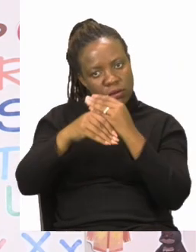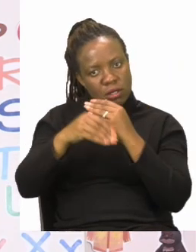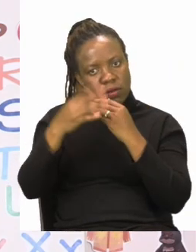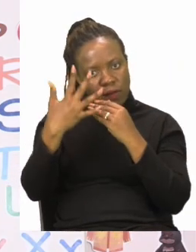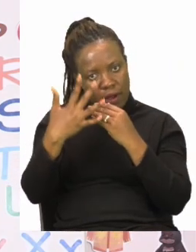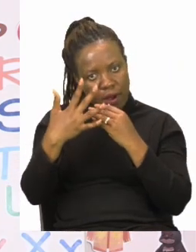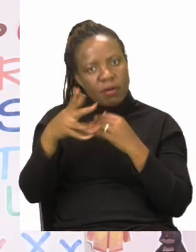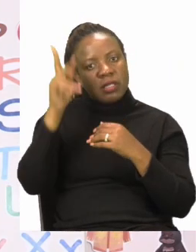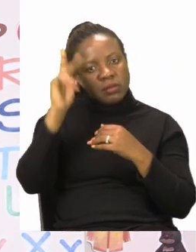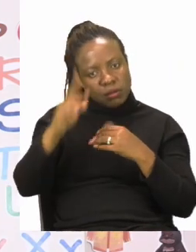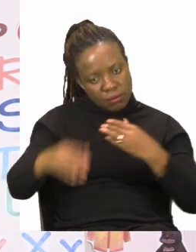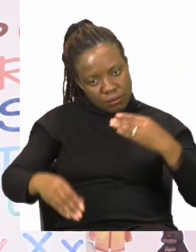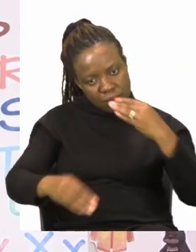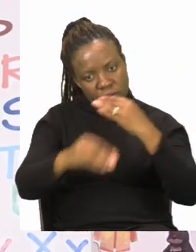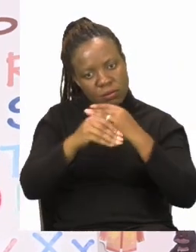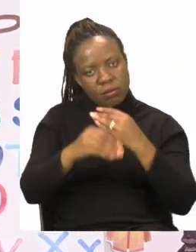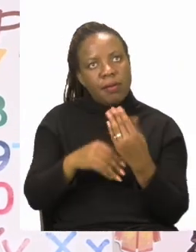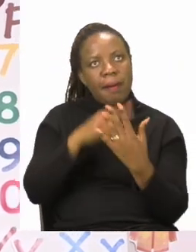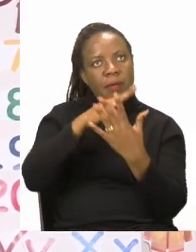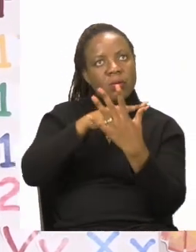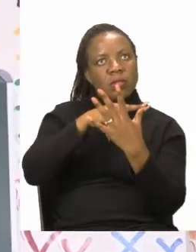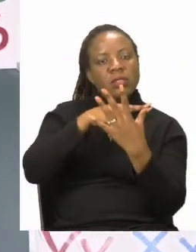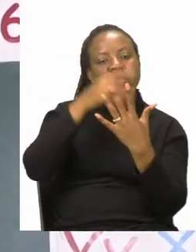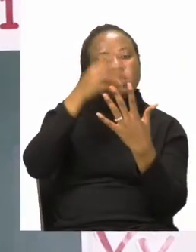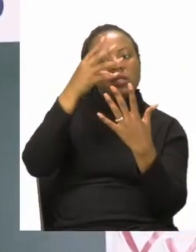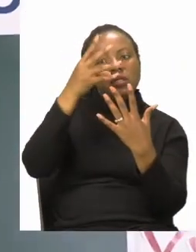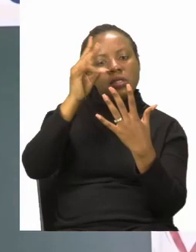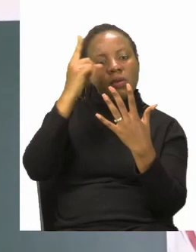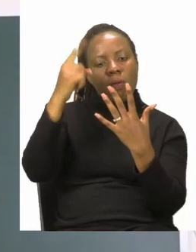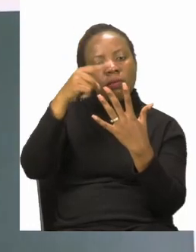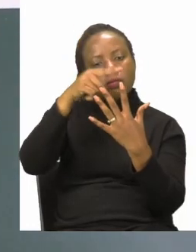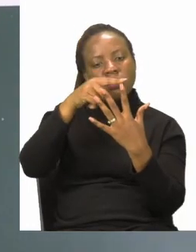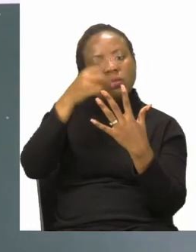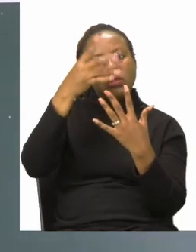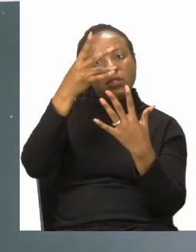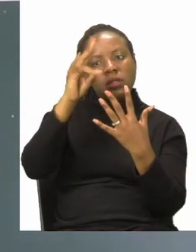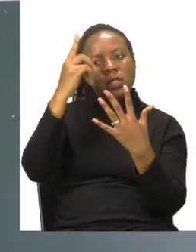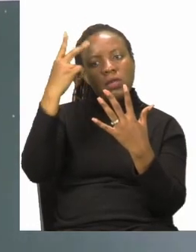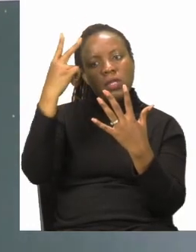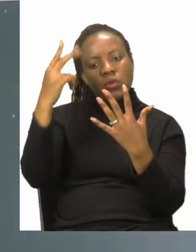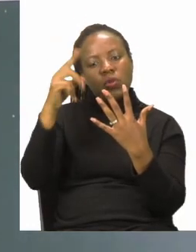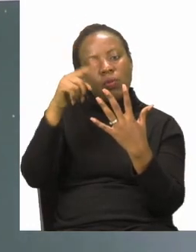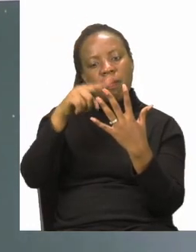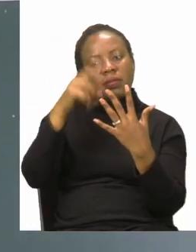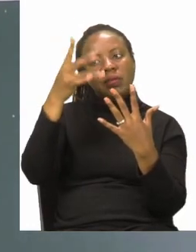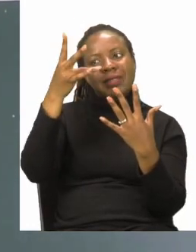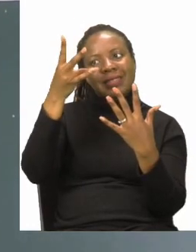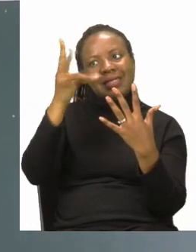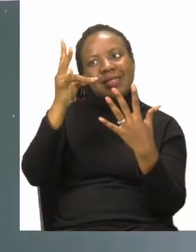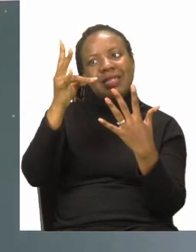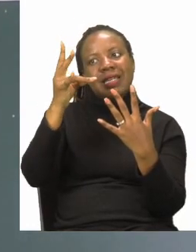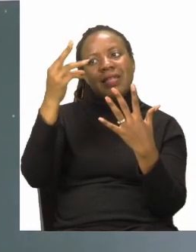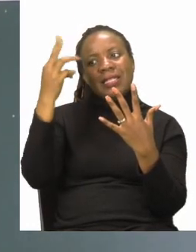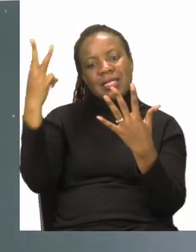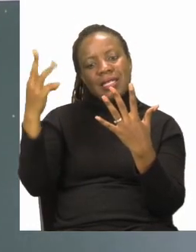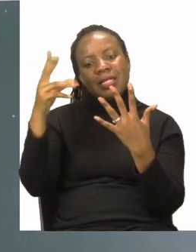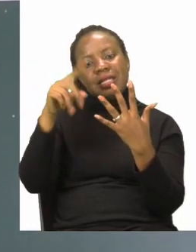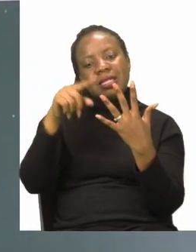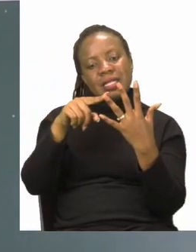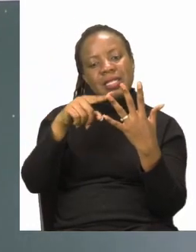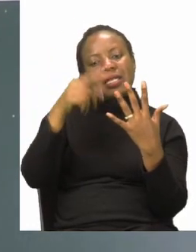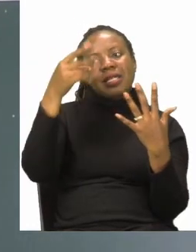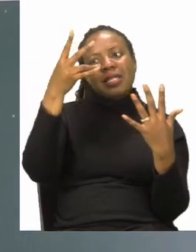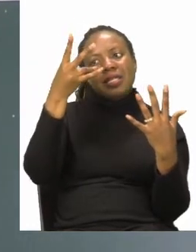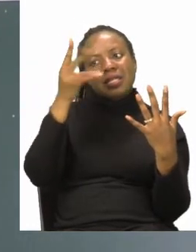more. So we say 71, 72, 73, 74,